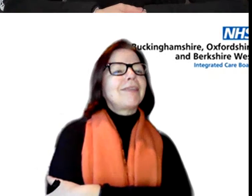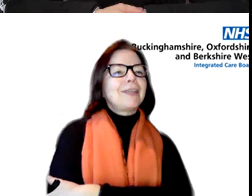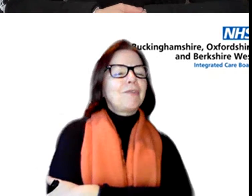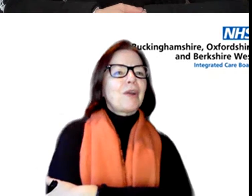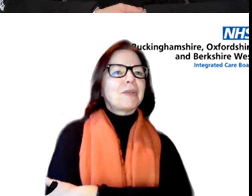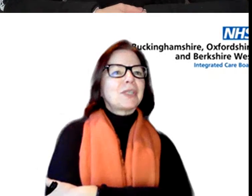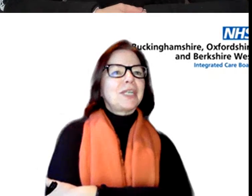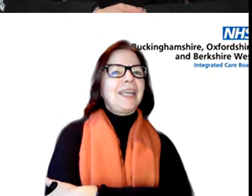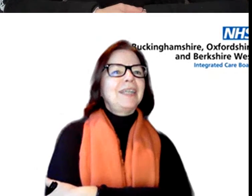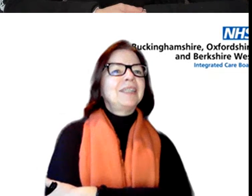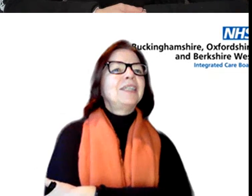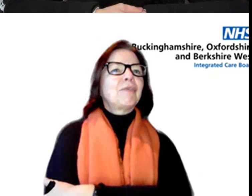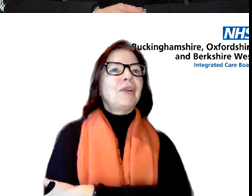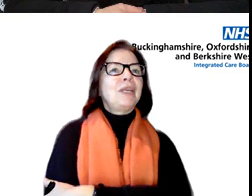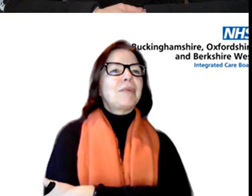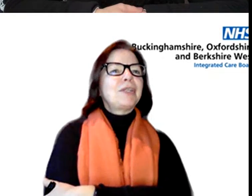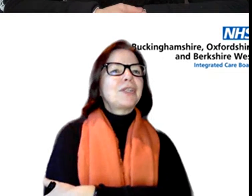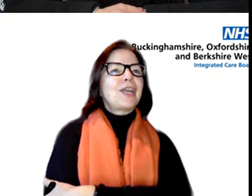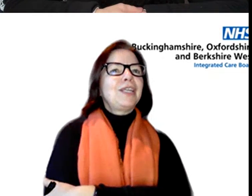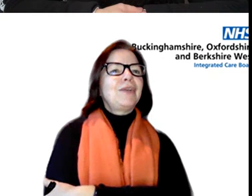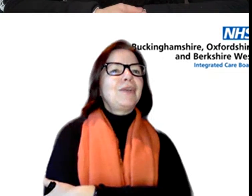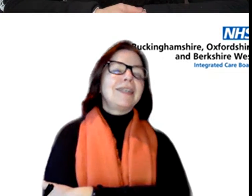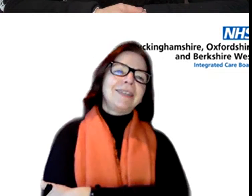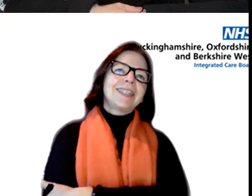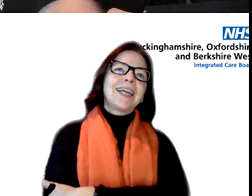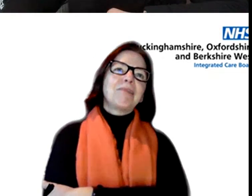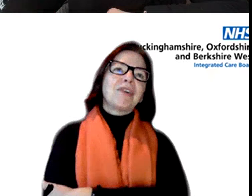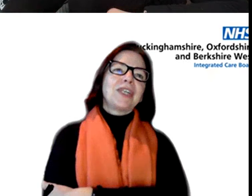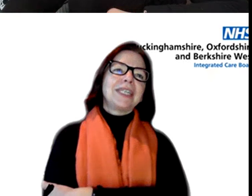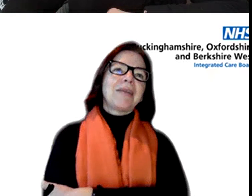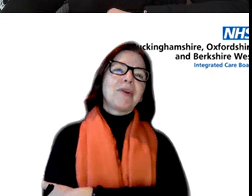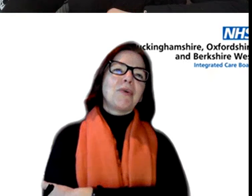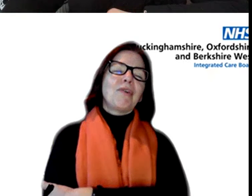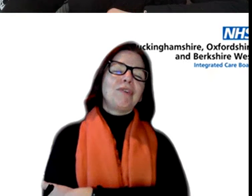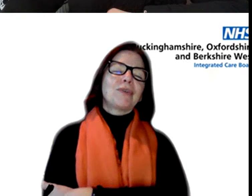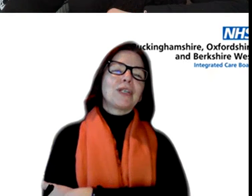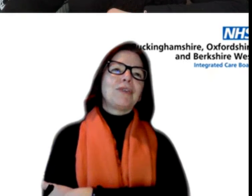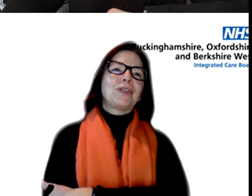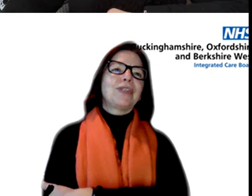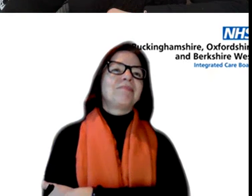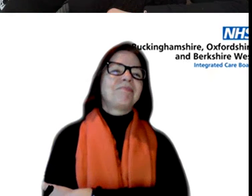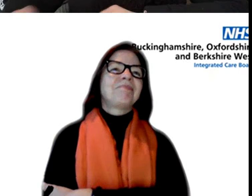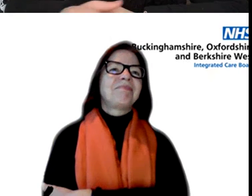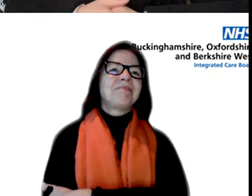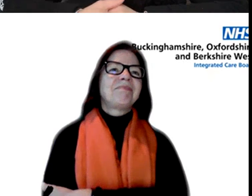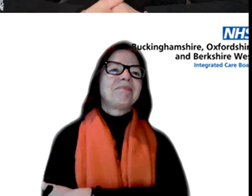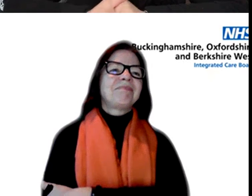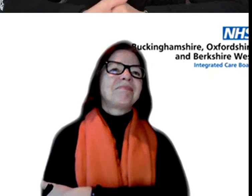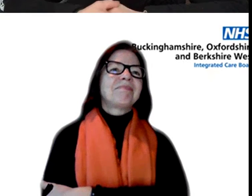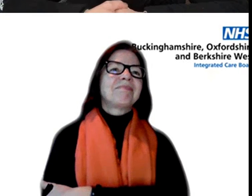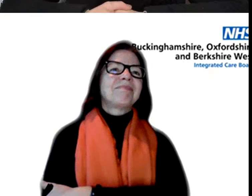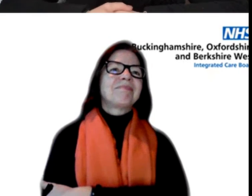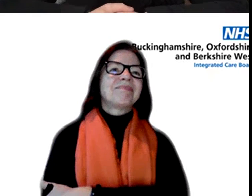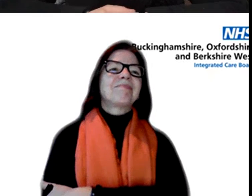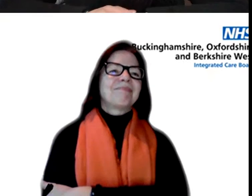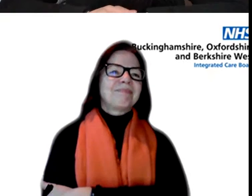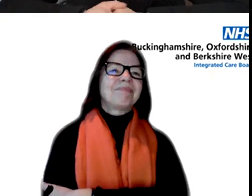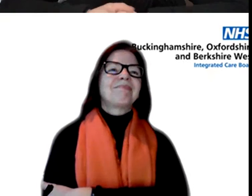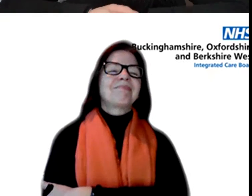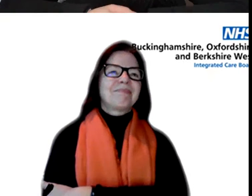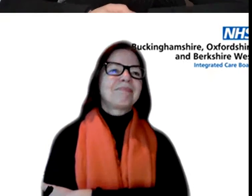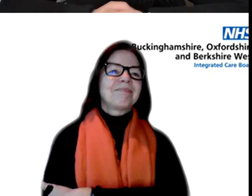much, Wes, and thank you very much, Nikki. Really appreciate you attending today and providing a demo of your solution. No, I really